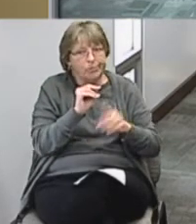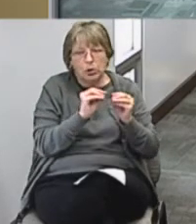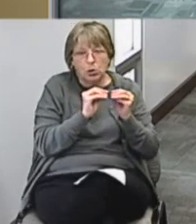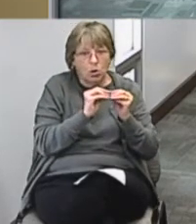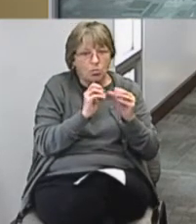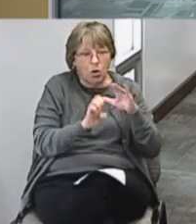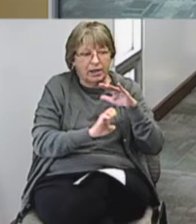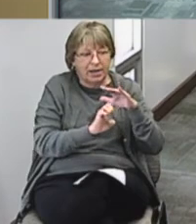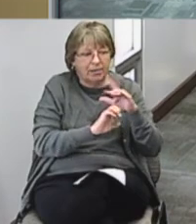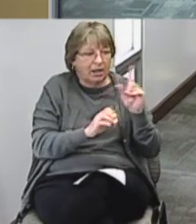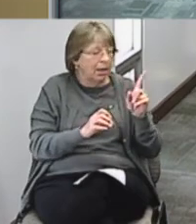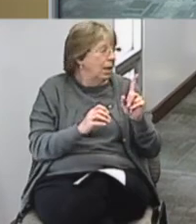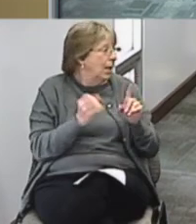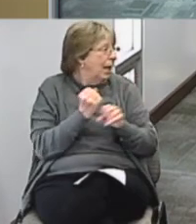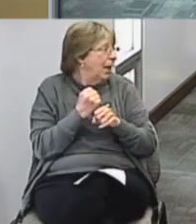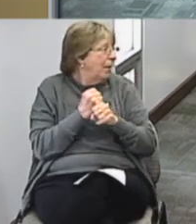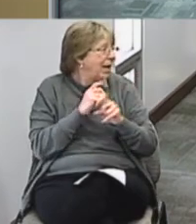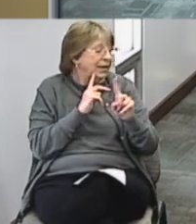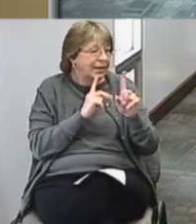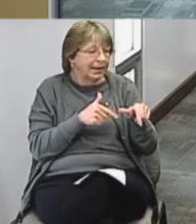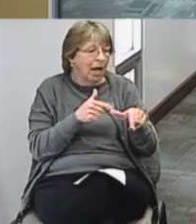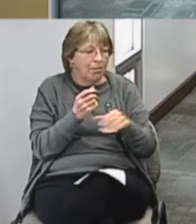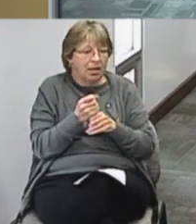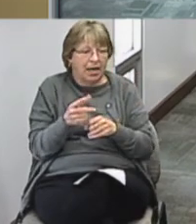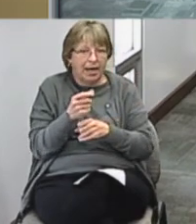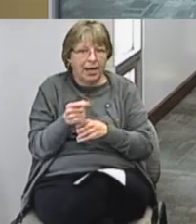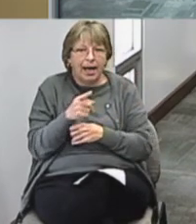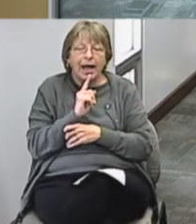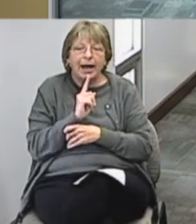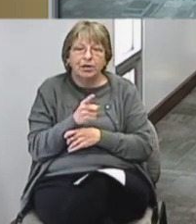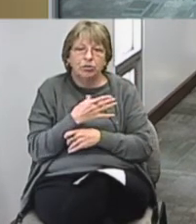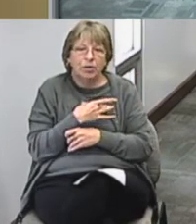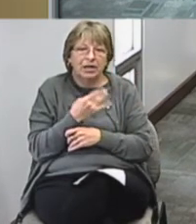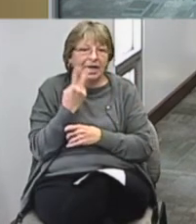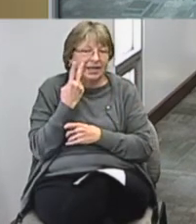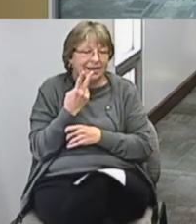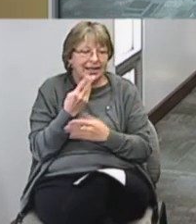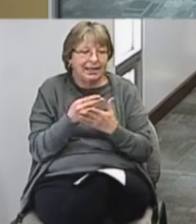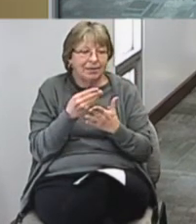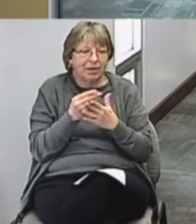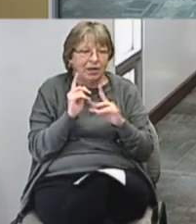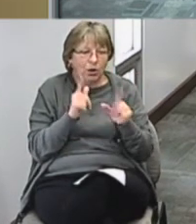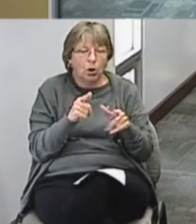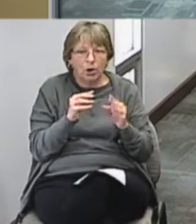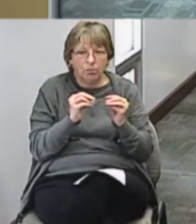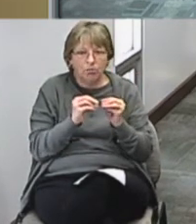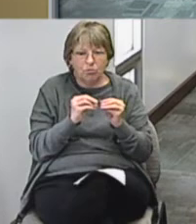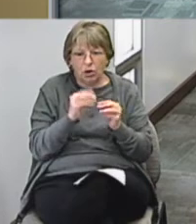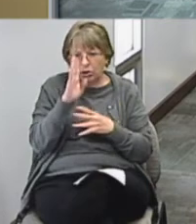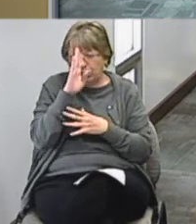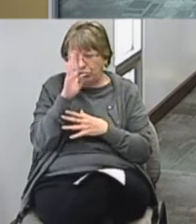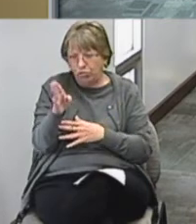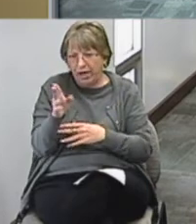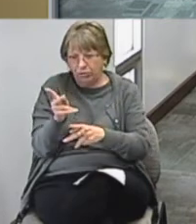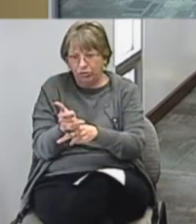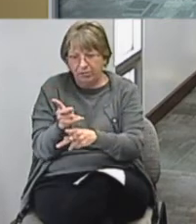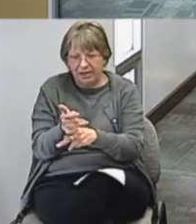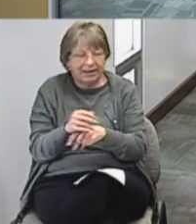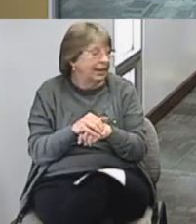think I make this comment every year, but I sure would like to see these monies going more to direct treatment.